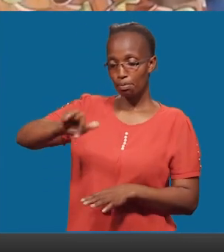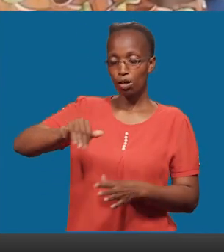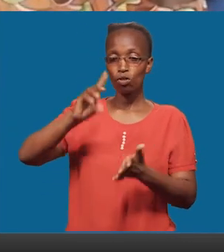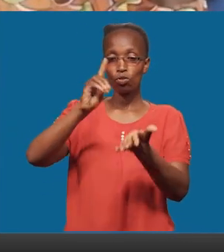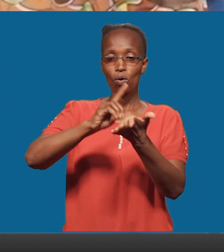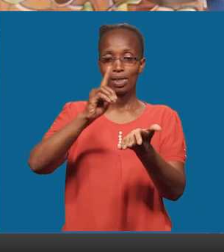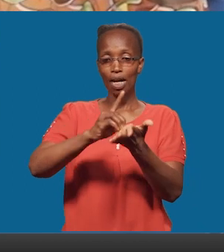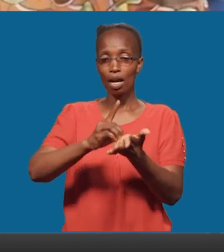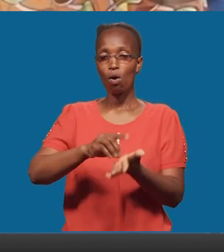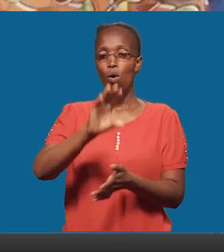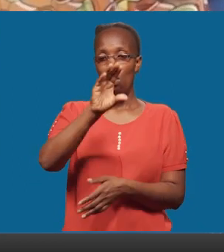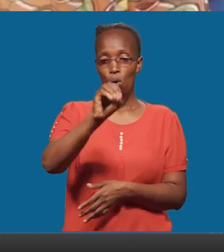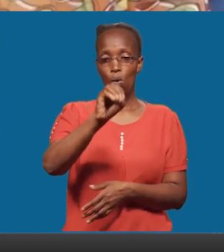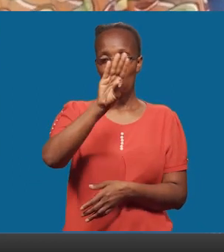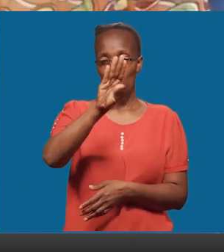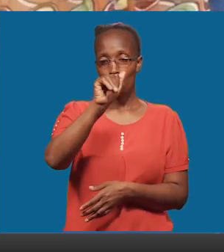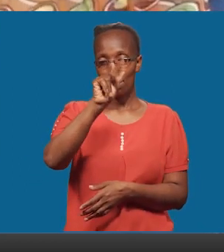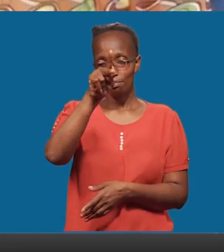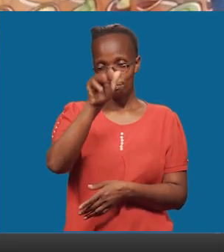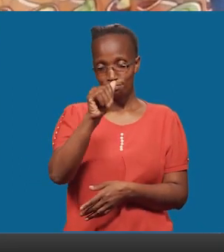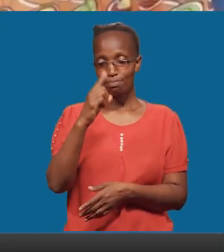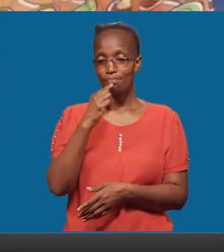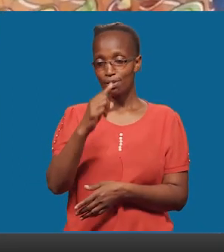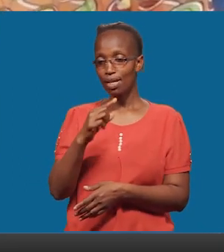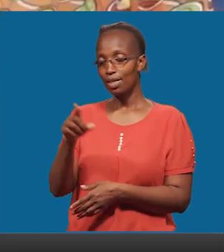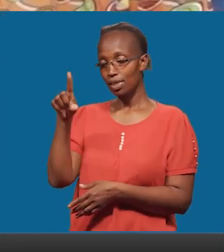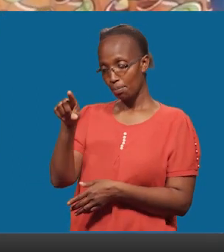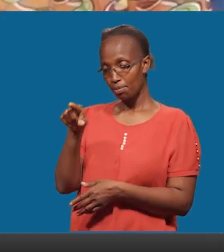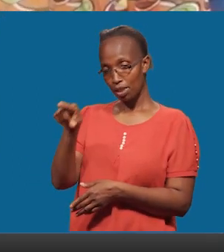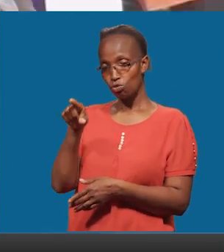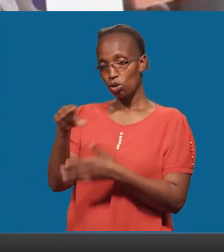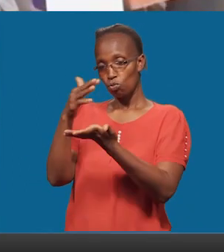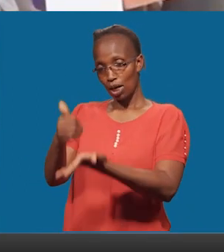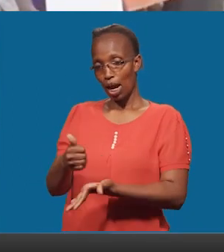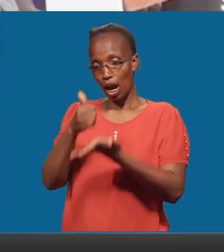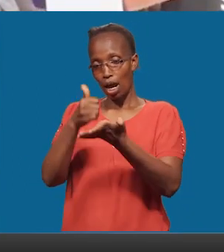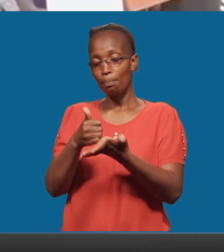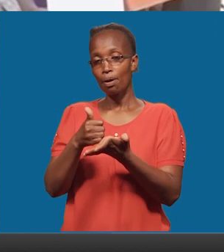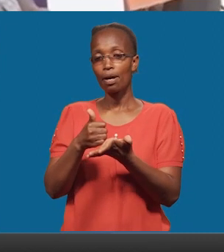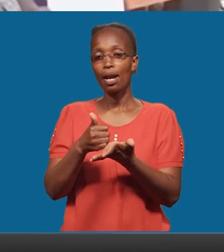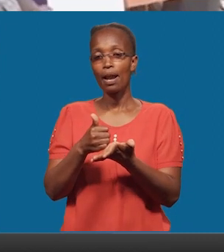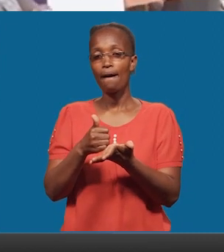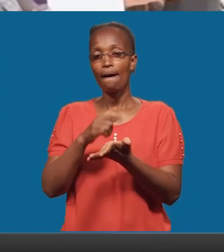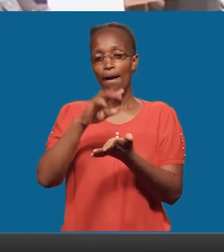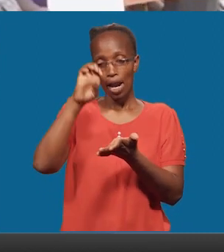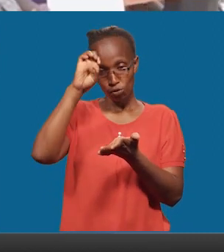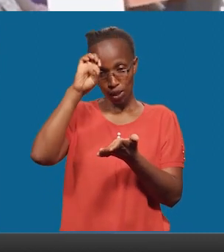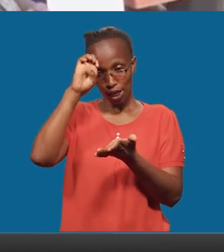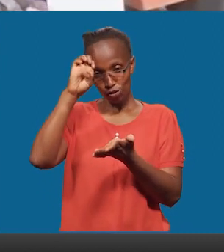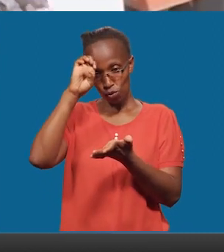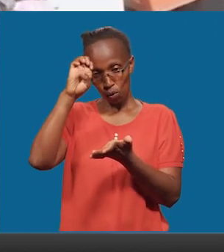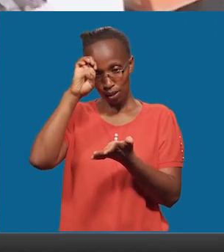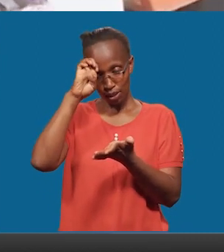katika kaunti hiyo, Daktari Christine Ombaka, alisema ushirikiano huo utasaidia kuongeza juhudi za serikali